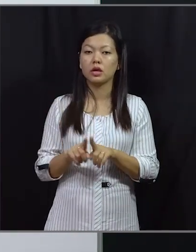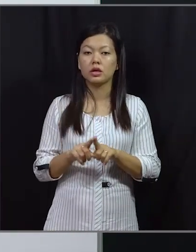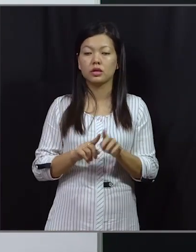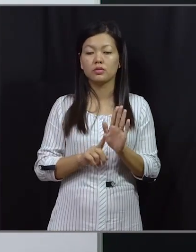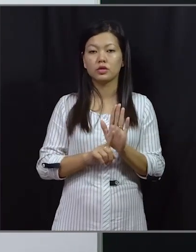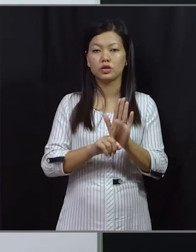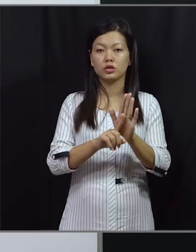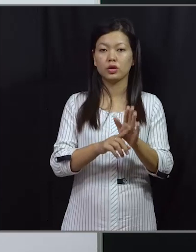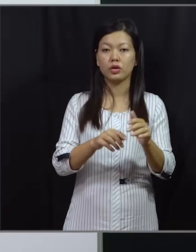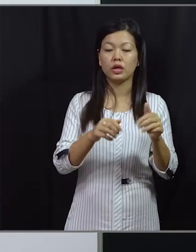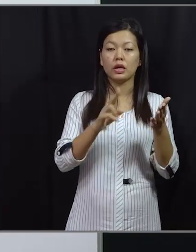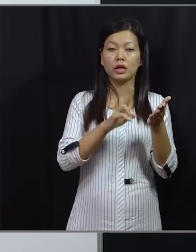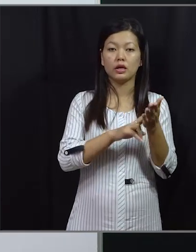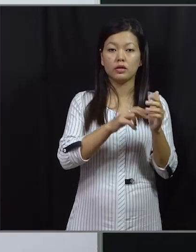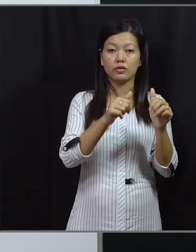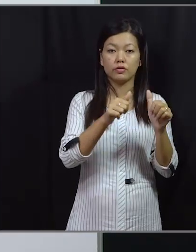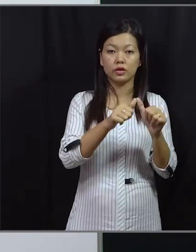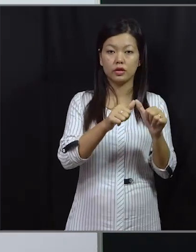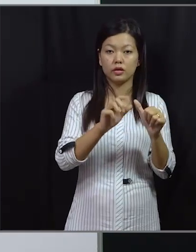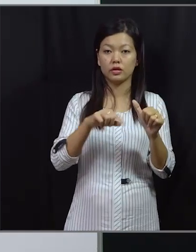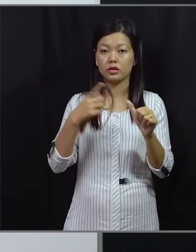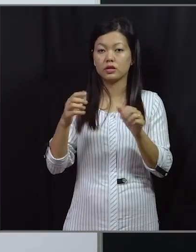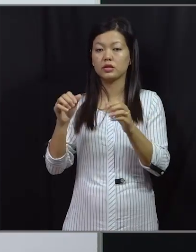the same number of elements.